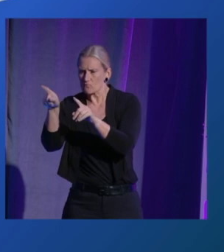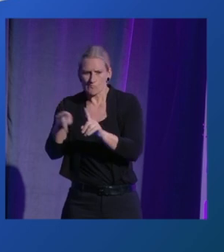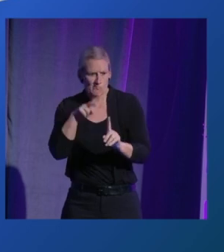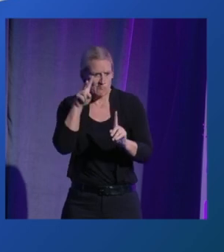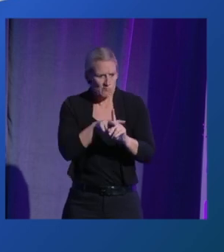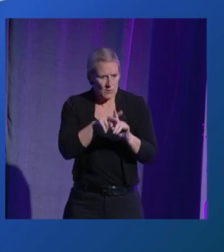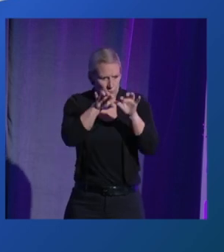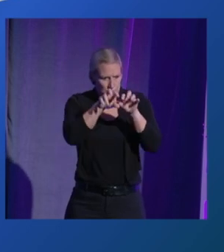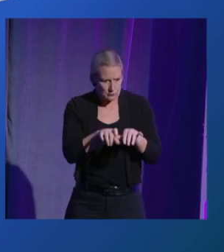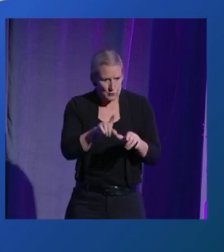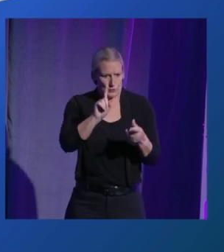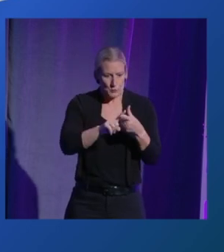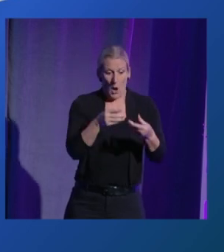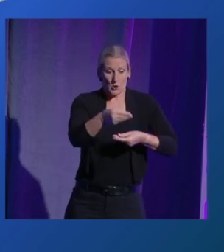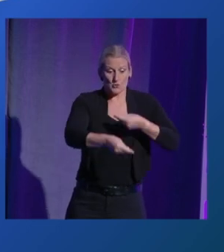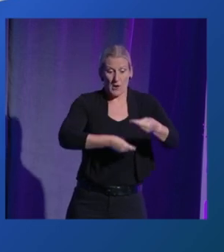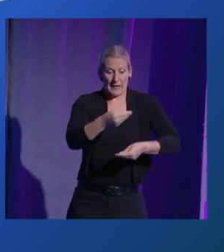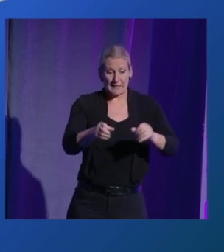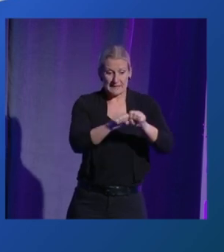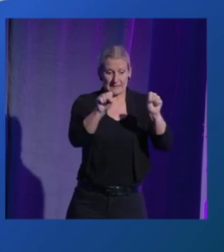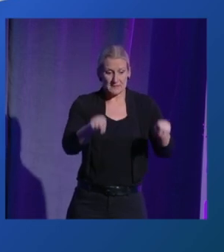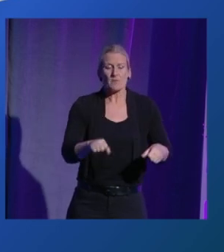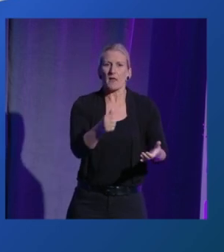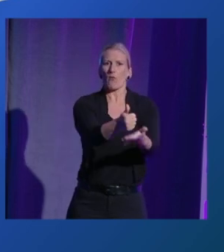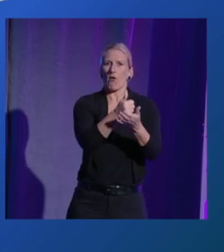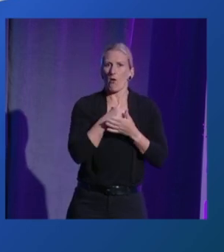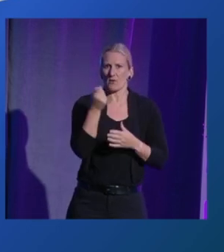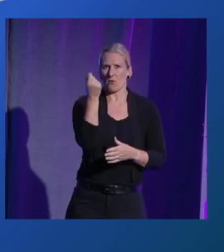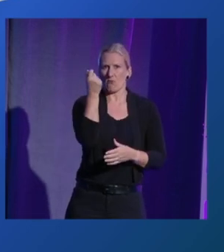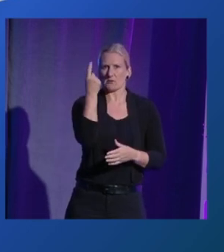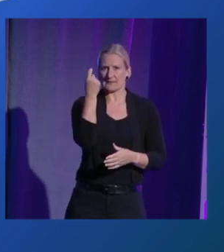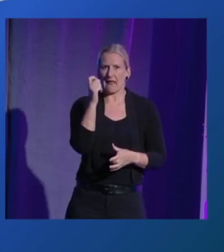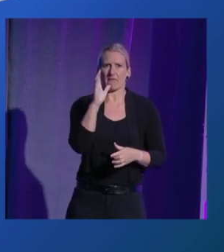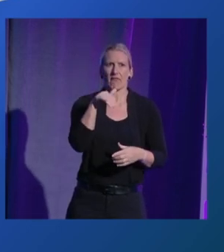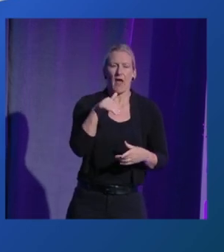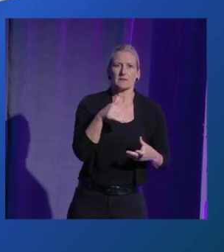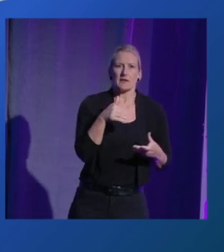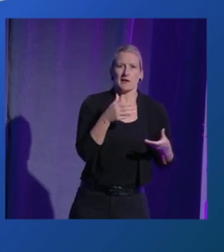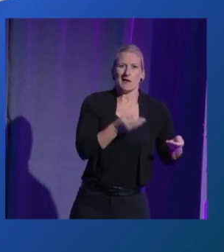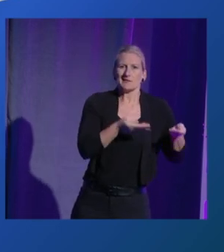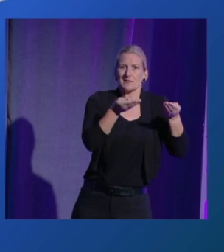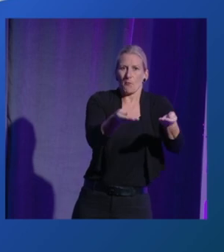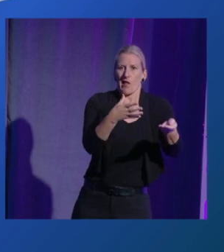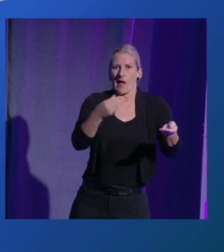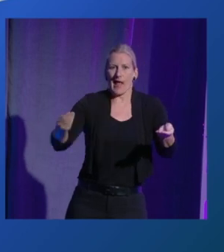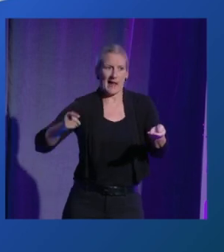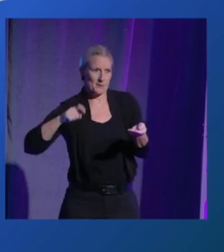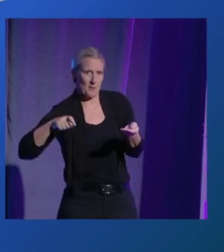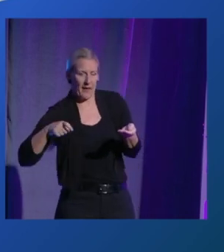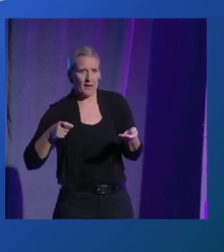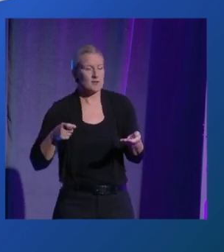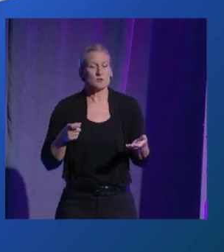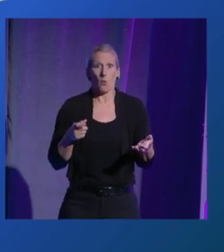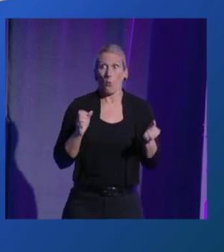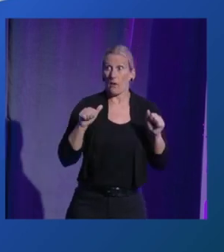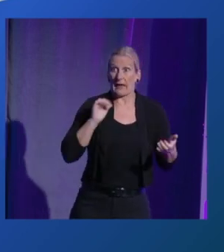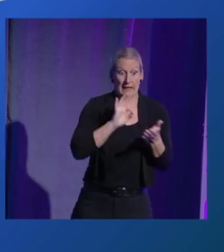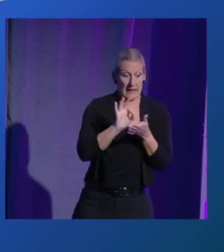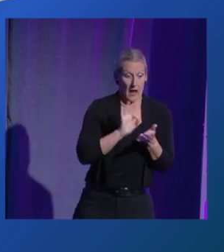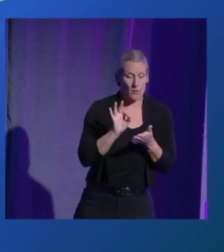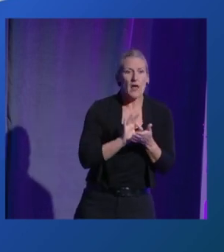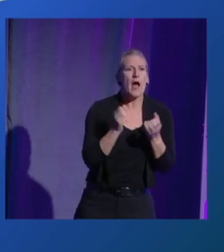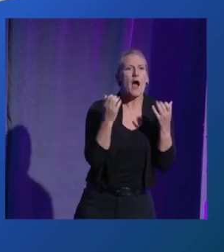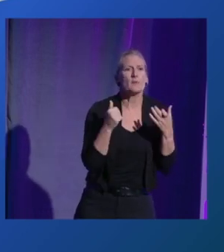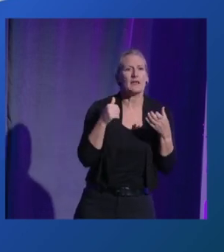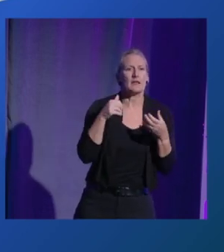supply and demand you know better and it's everything from being able to count the number of you know bags of soybeans on a farm